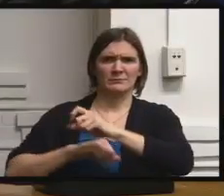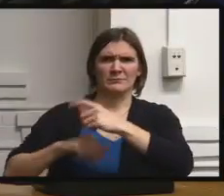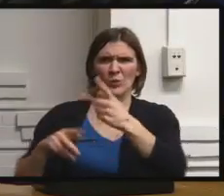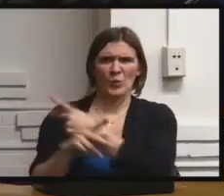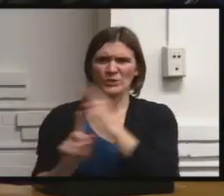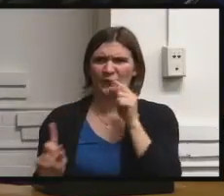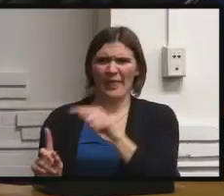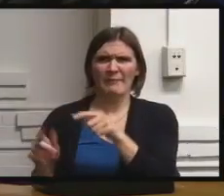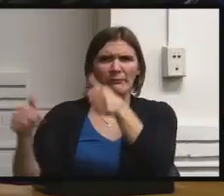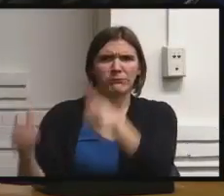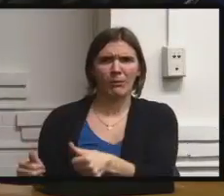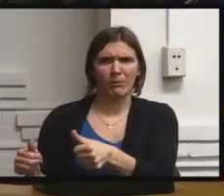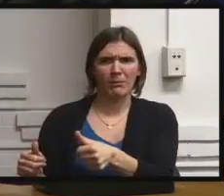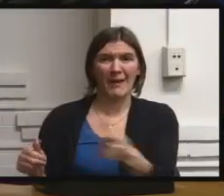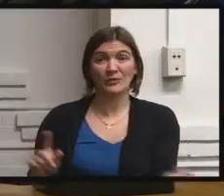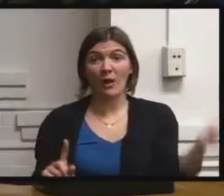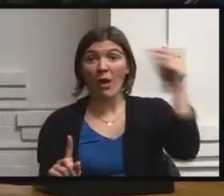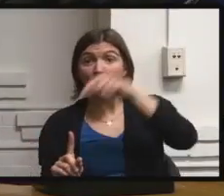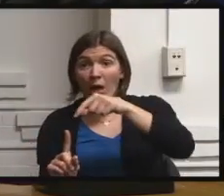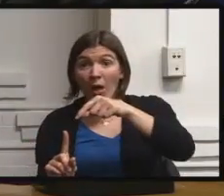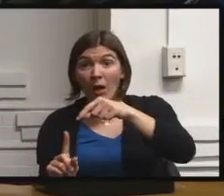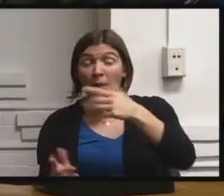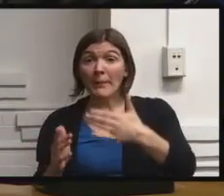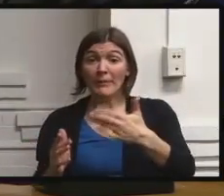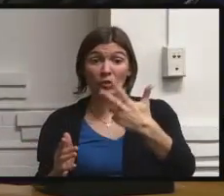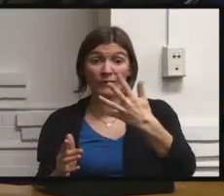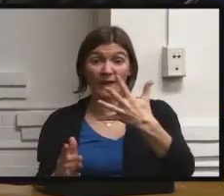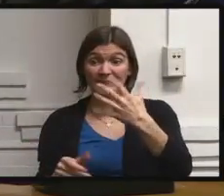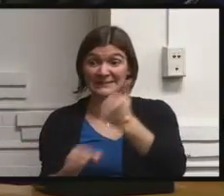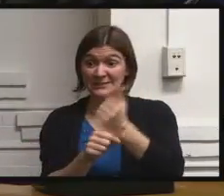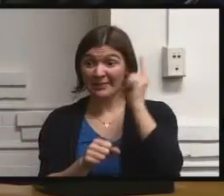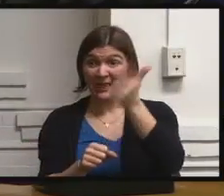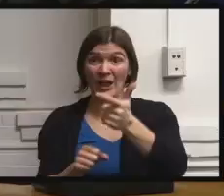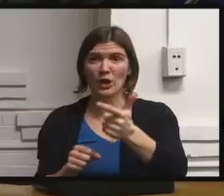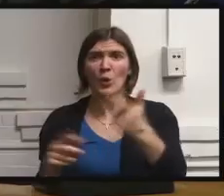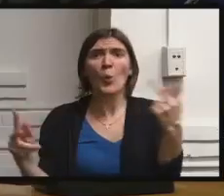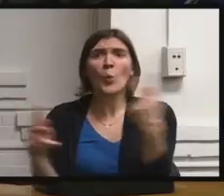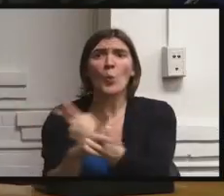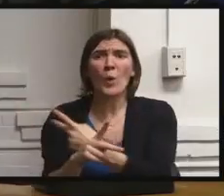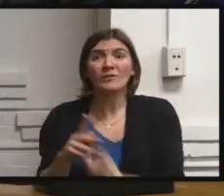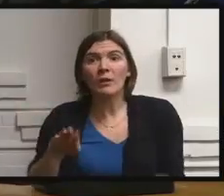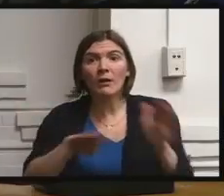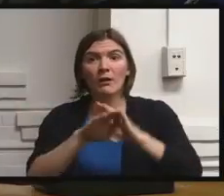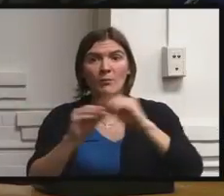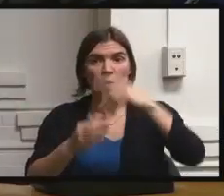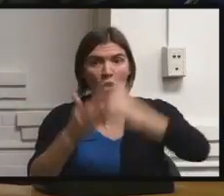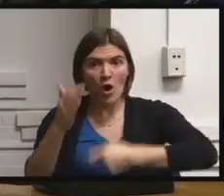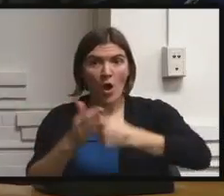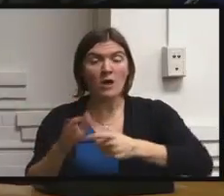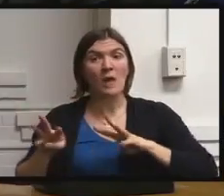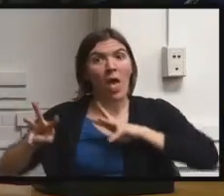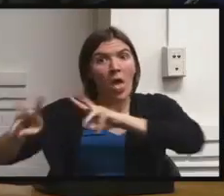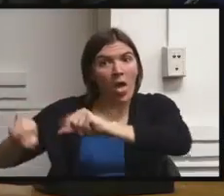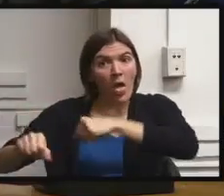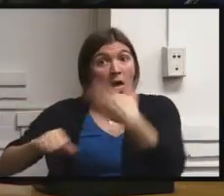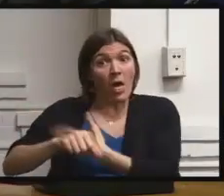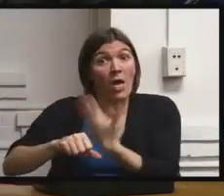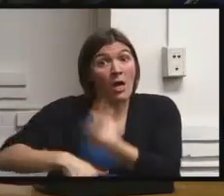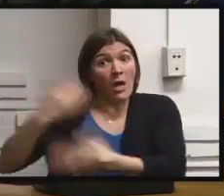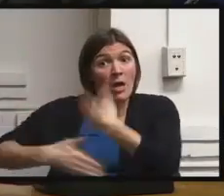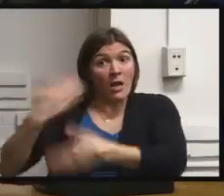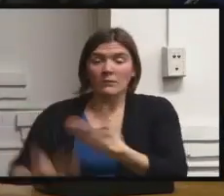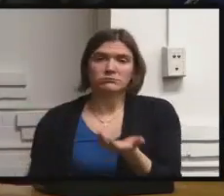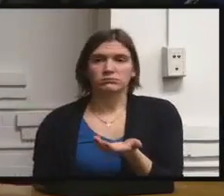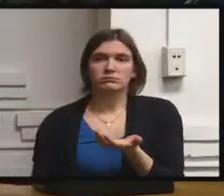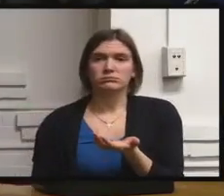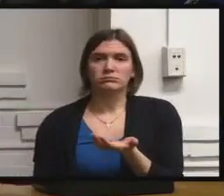ultimately mean that we've got to come back to it 3 or 5 or 7 years out after doing some immediate